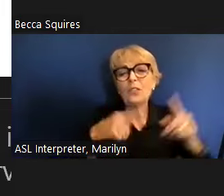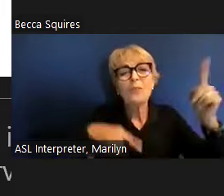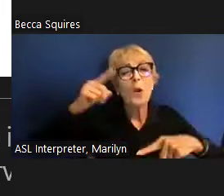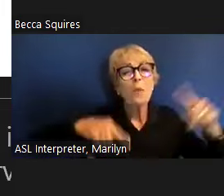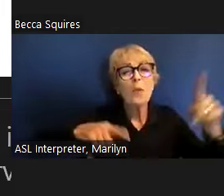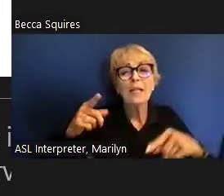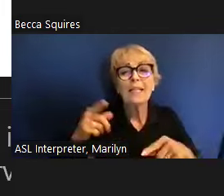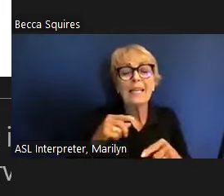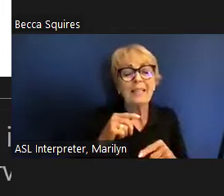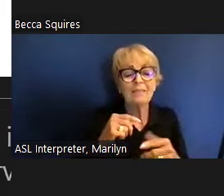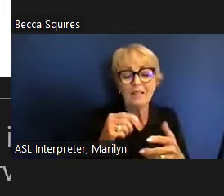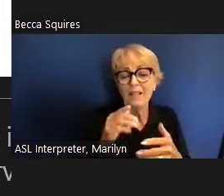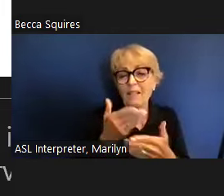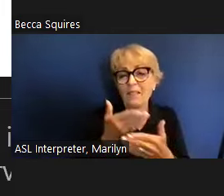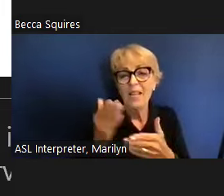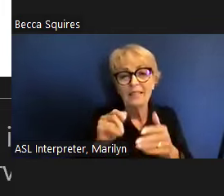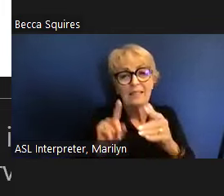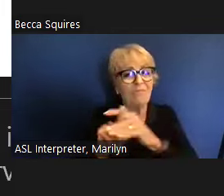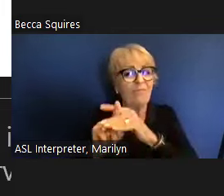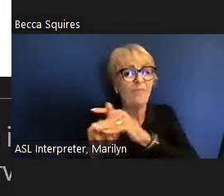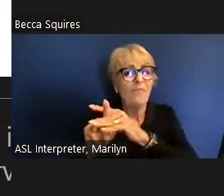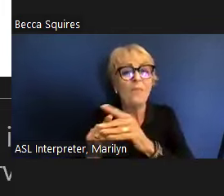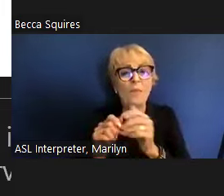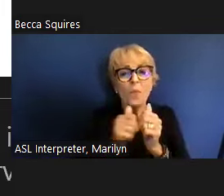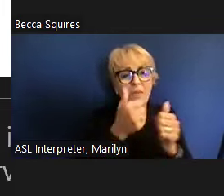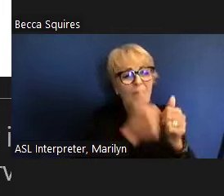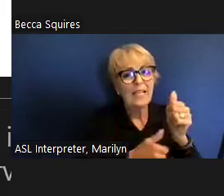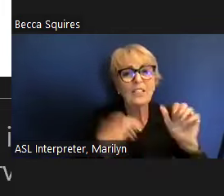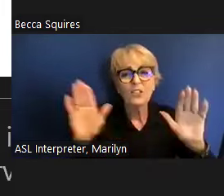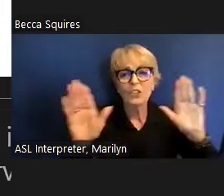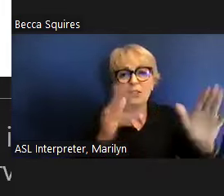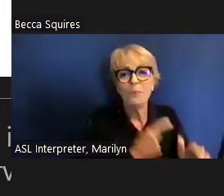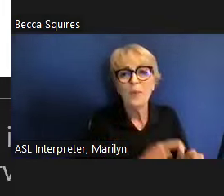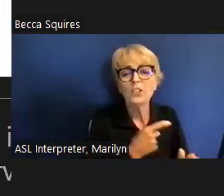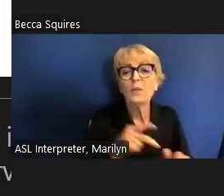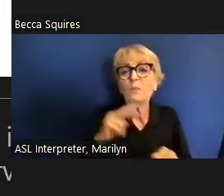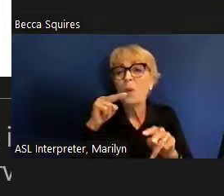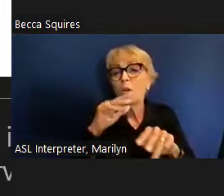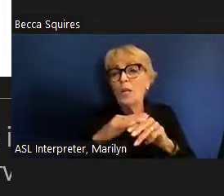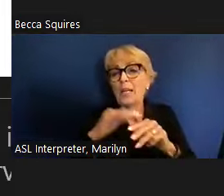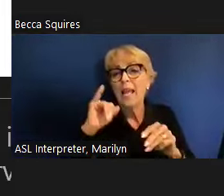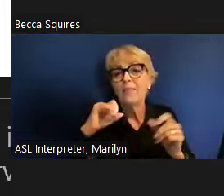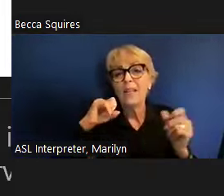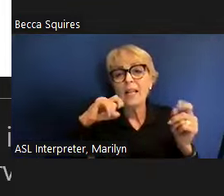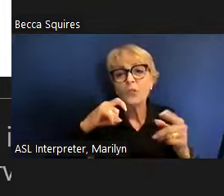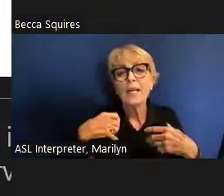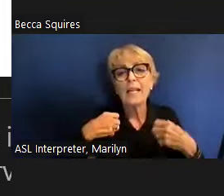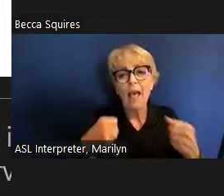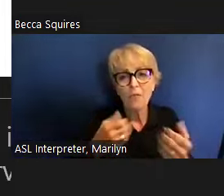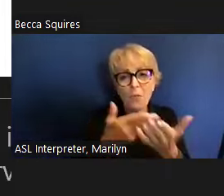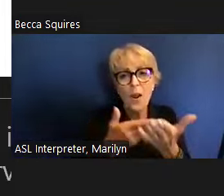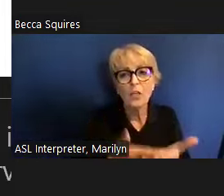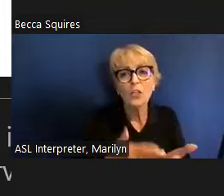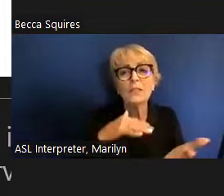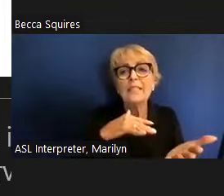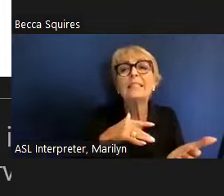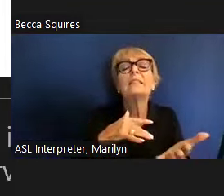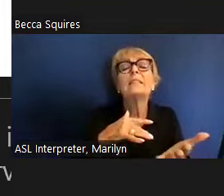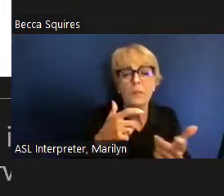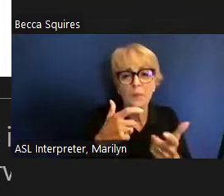can present with. But we did find, in looking at our electronic health record studies, that there was a big effect of being